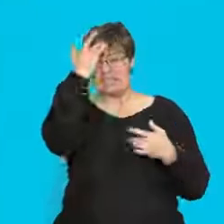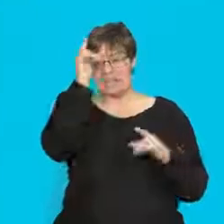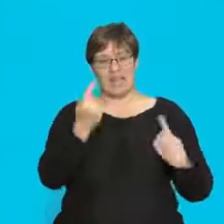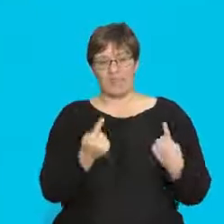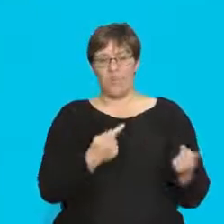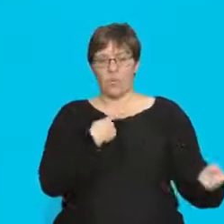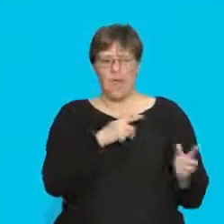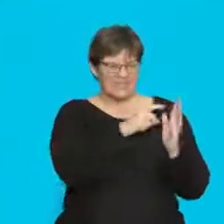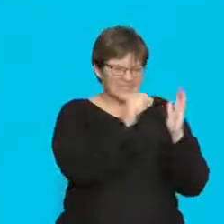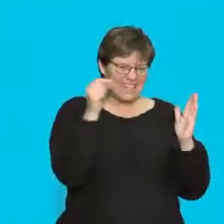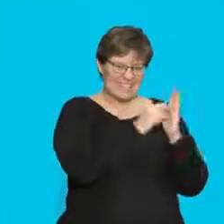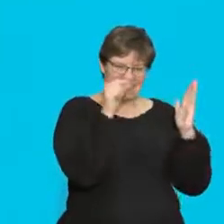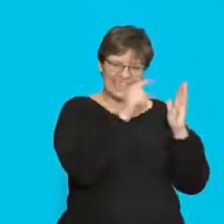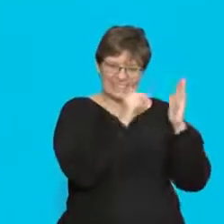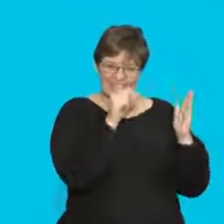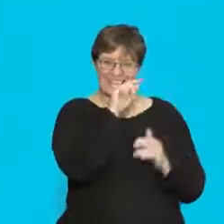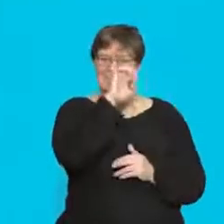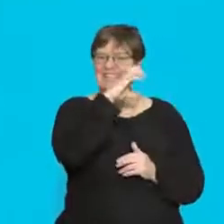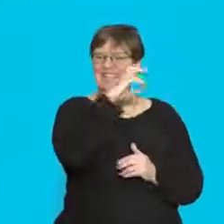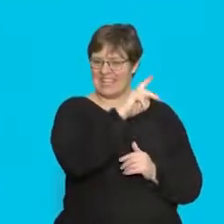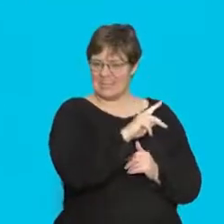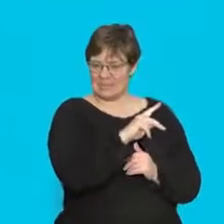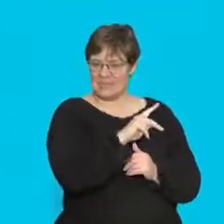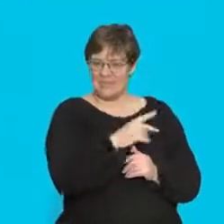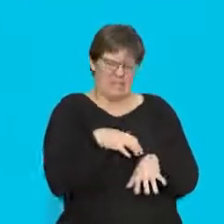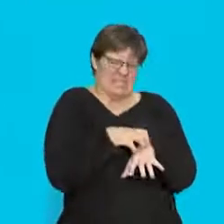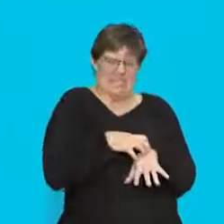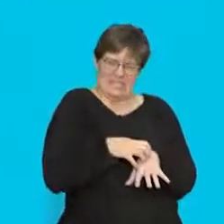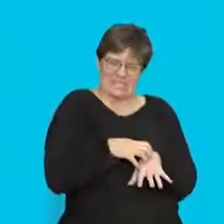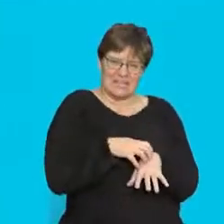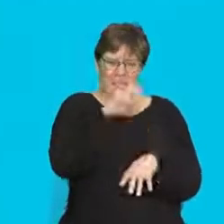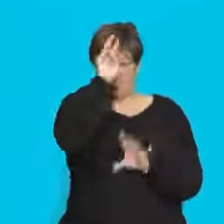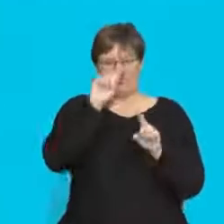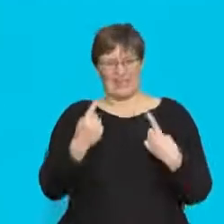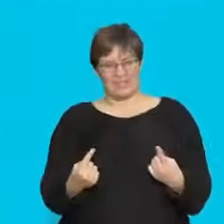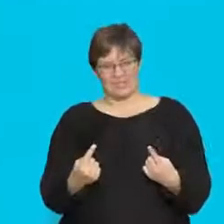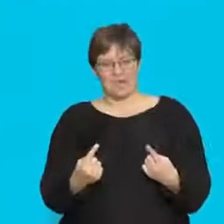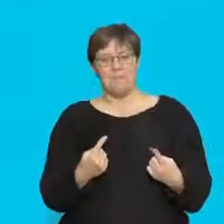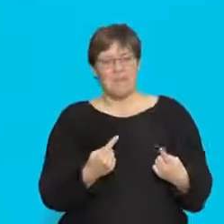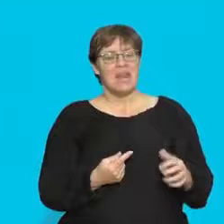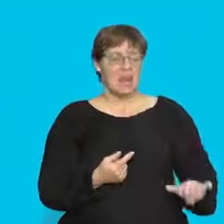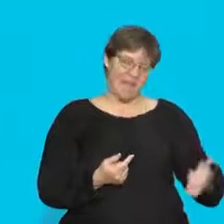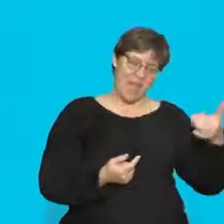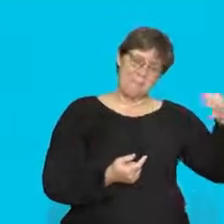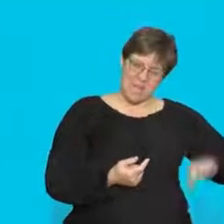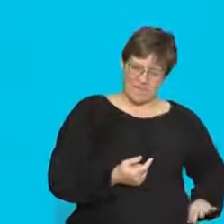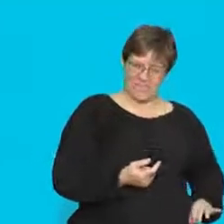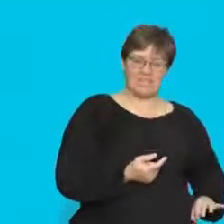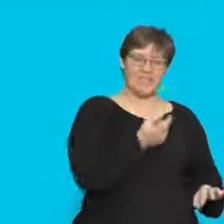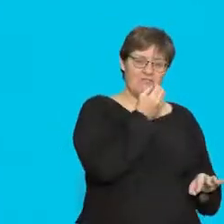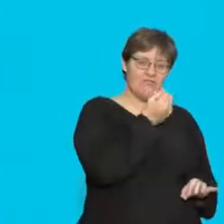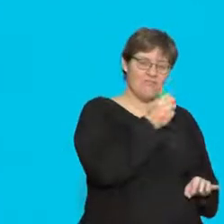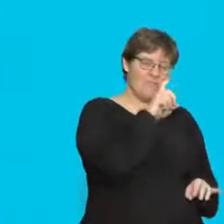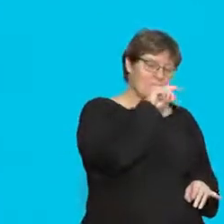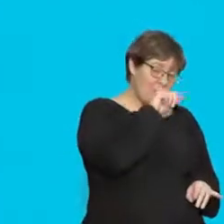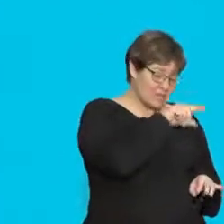little oxpecker is taking ticks off, external parasites like ticks off the